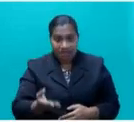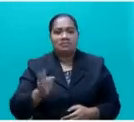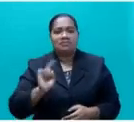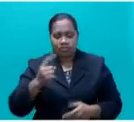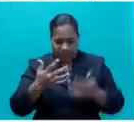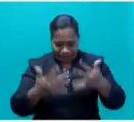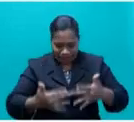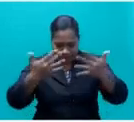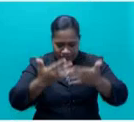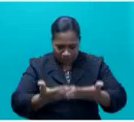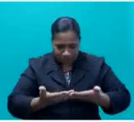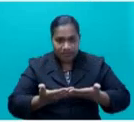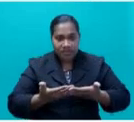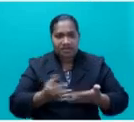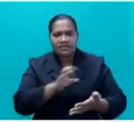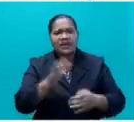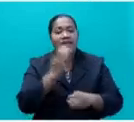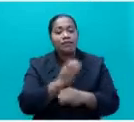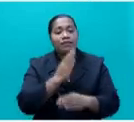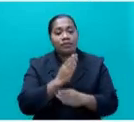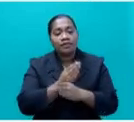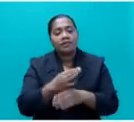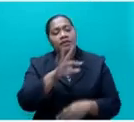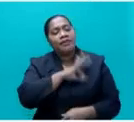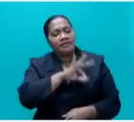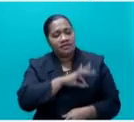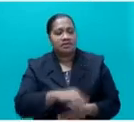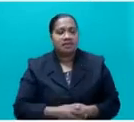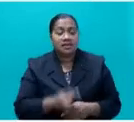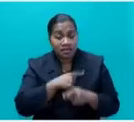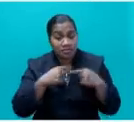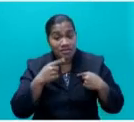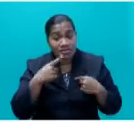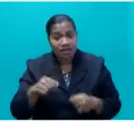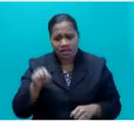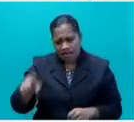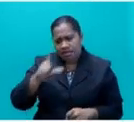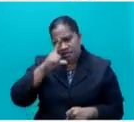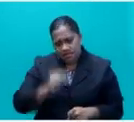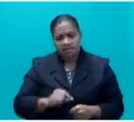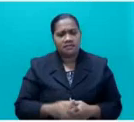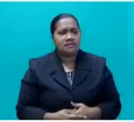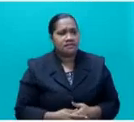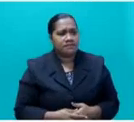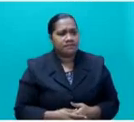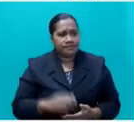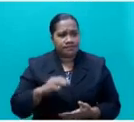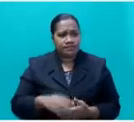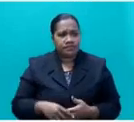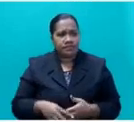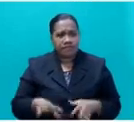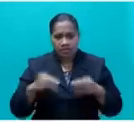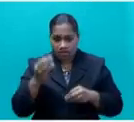the unemployment benefit. As we've said, Mr. Speaker, sir, that they are able to redeem this 360 by going